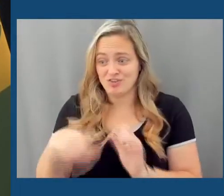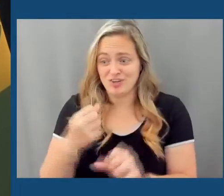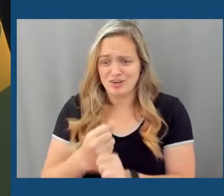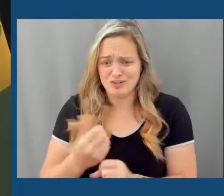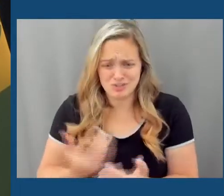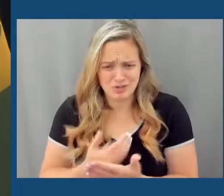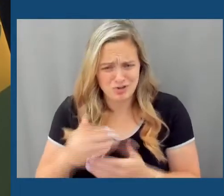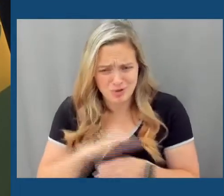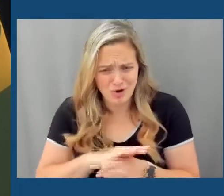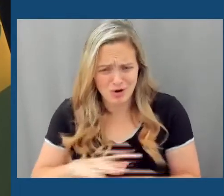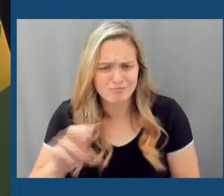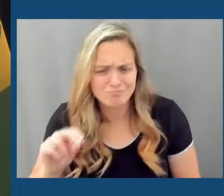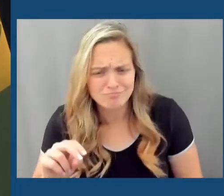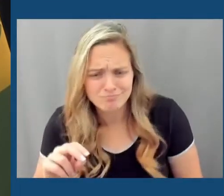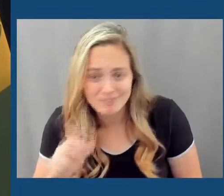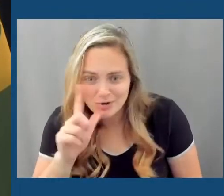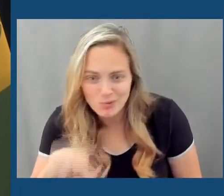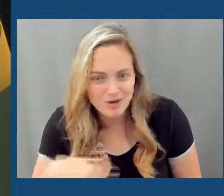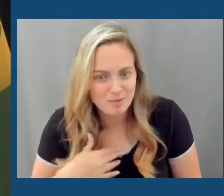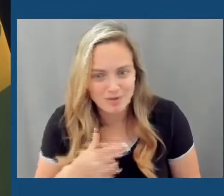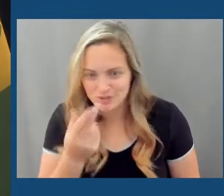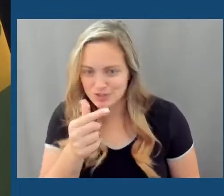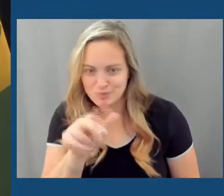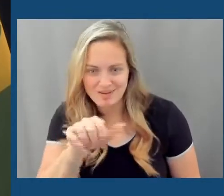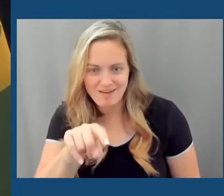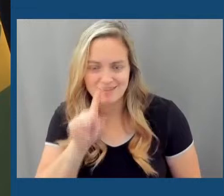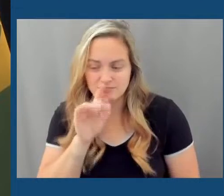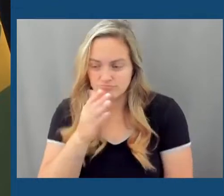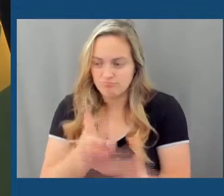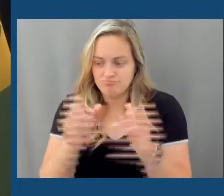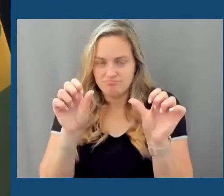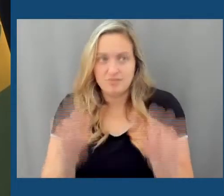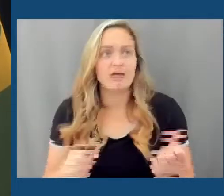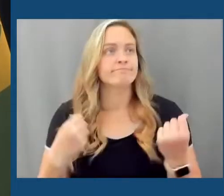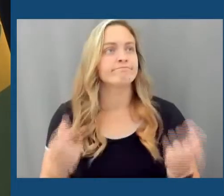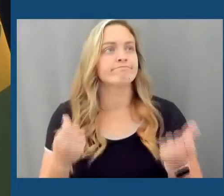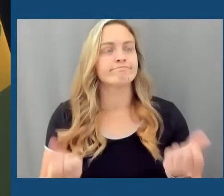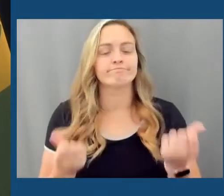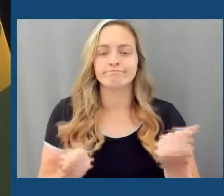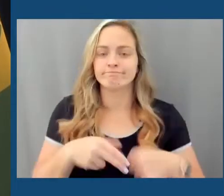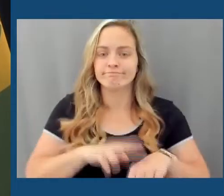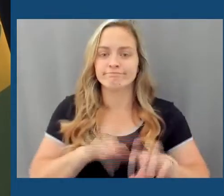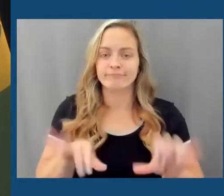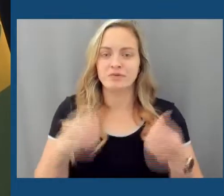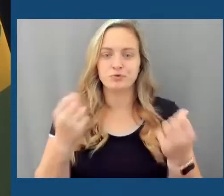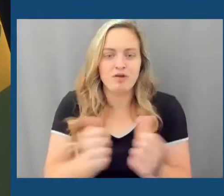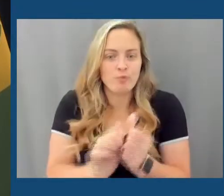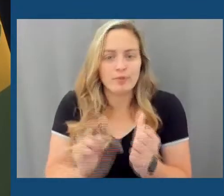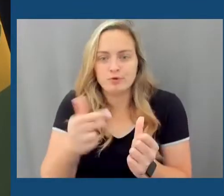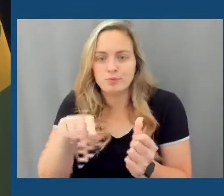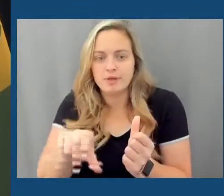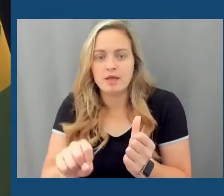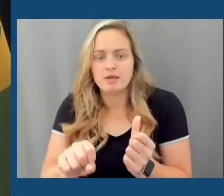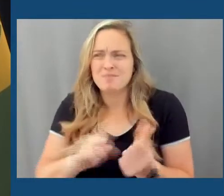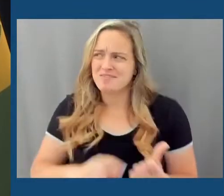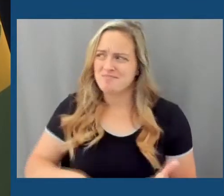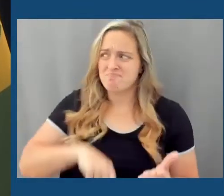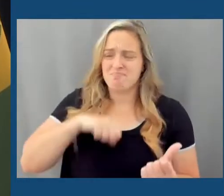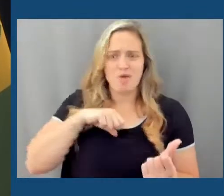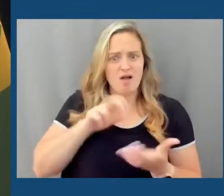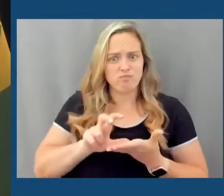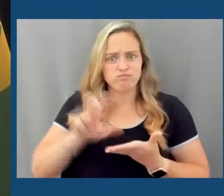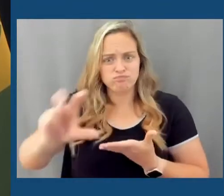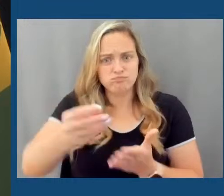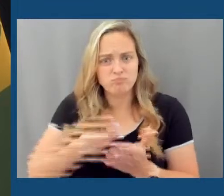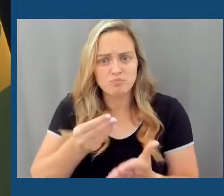need a GPS to come here. This is my home. And I'm so proud to be able to make investments to transform this airport into a